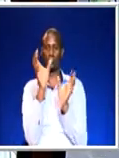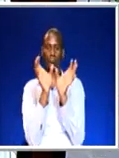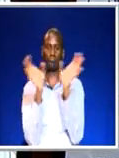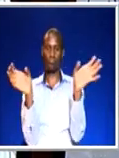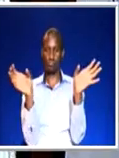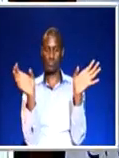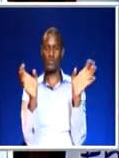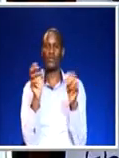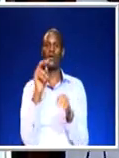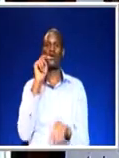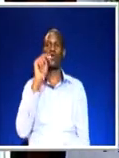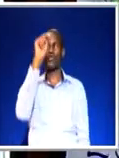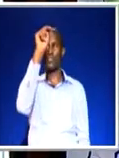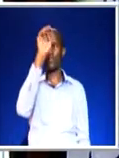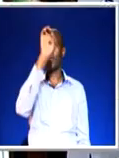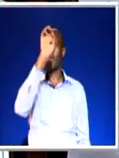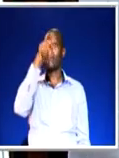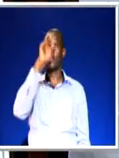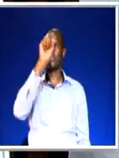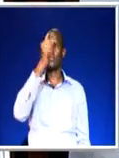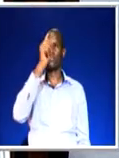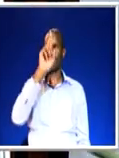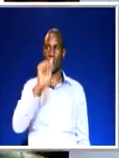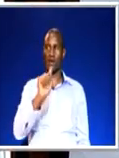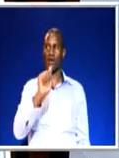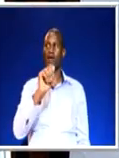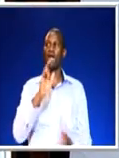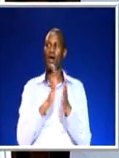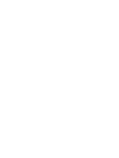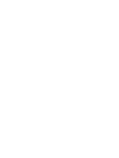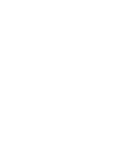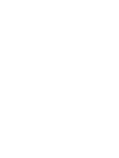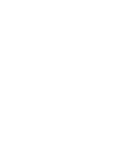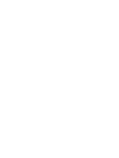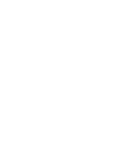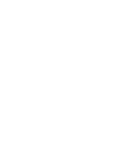the northern hemisphere and the southern hemisphere.